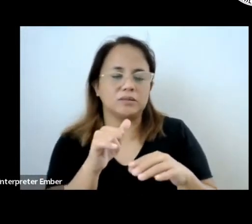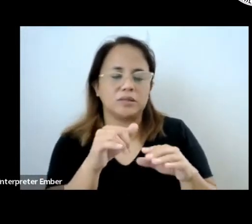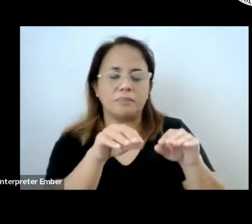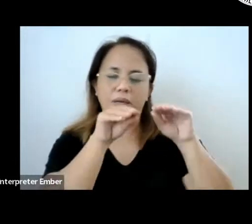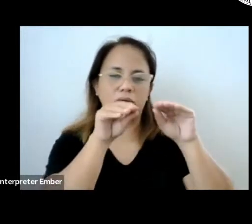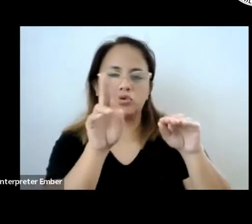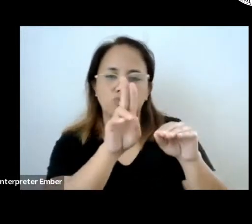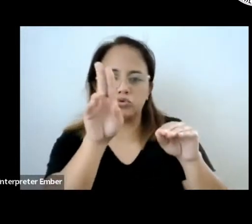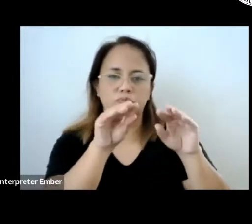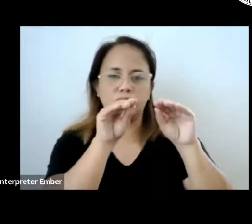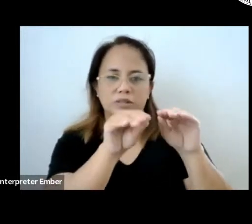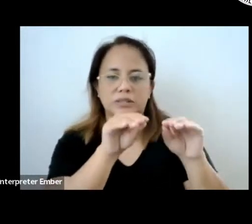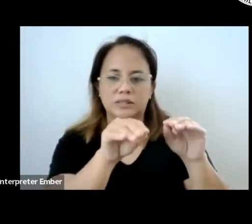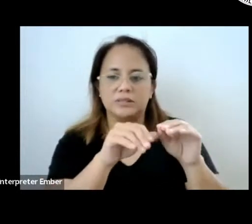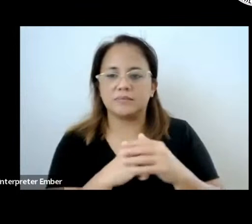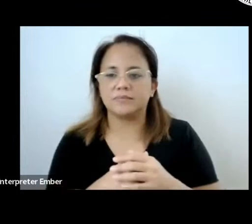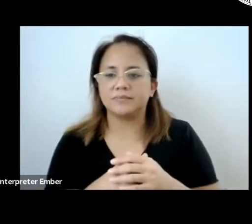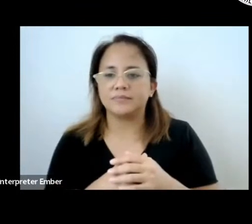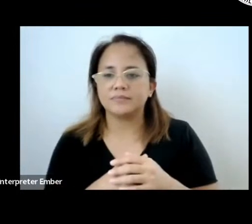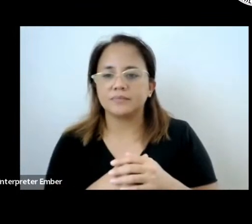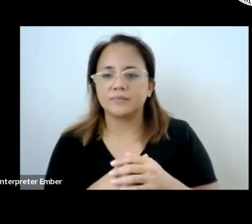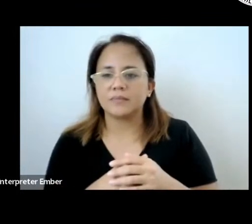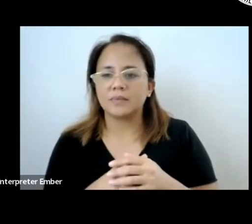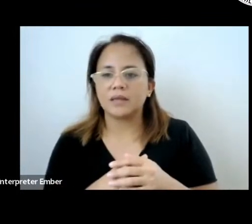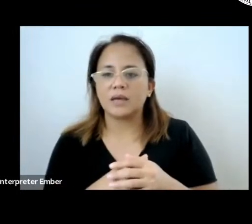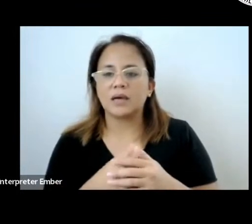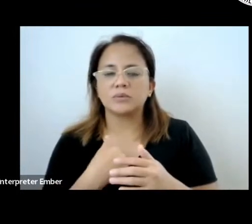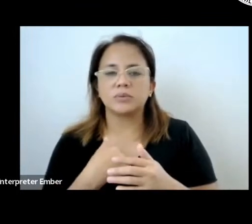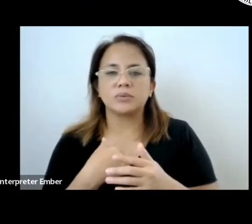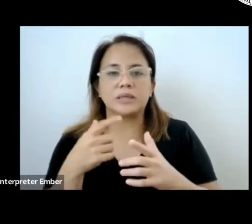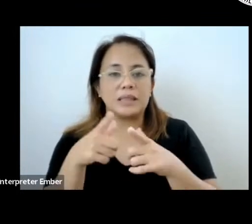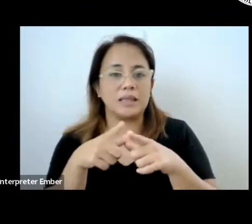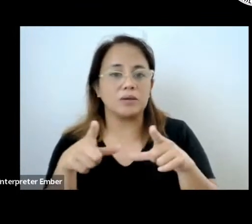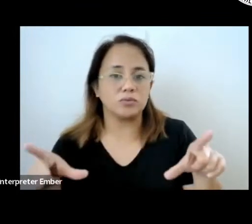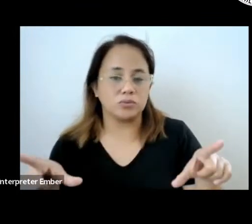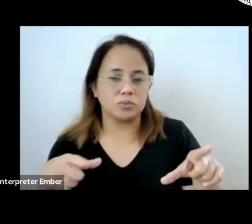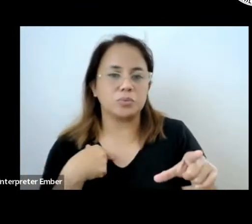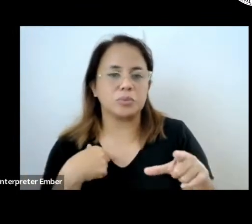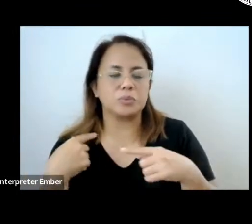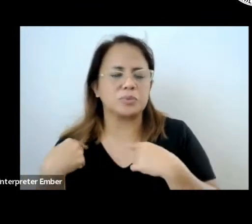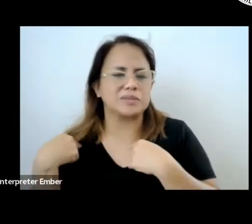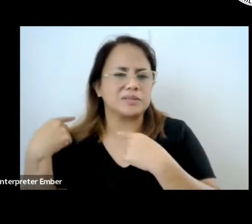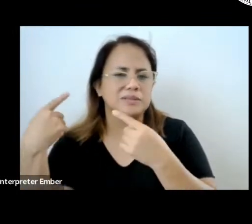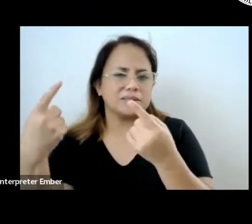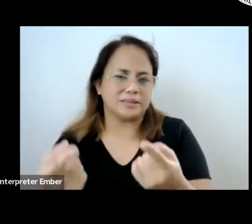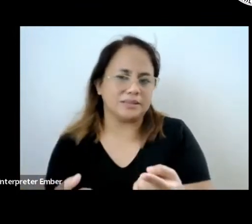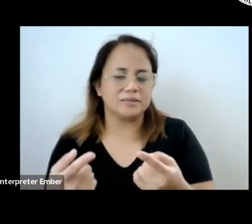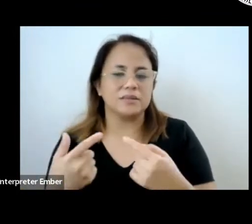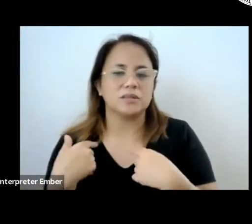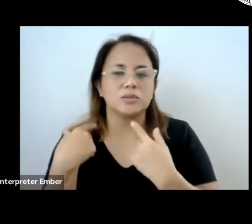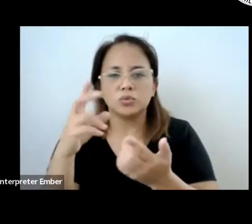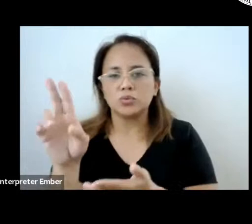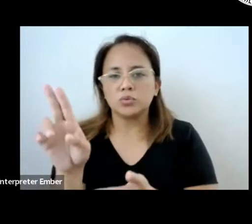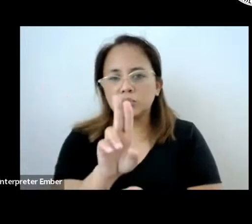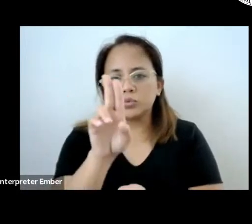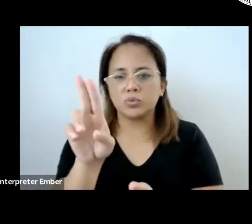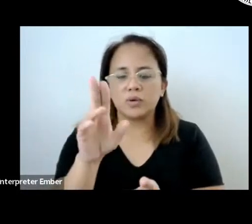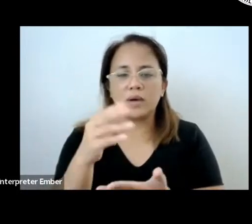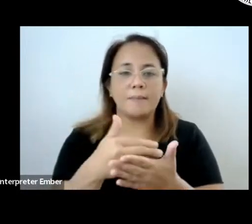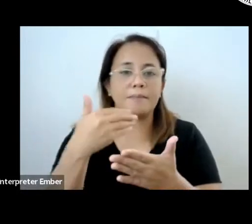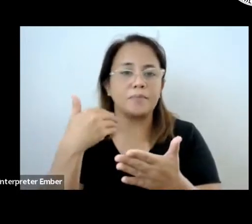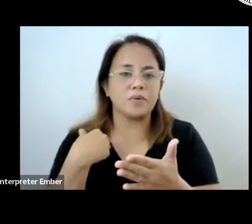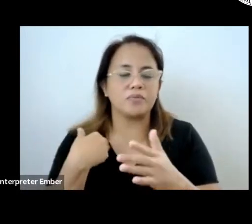the lingua franca of the community. And again, these are languages that we have been continuously using even before we